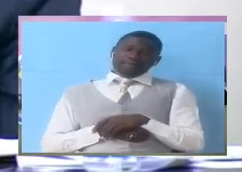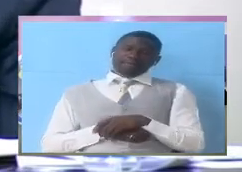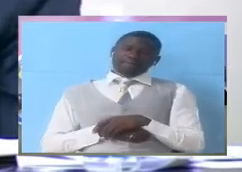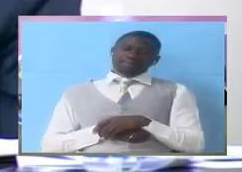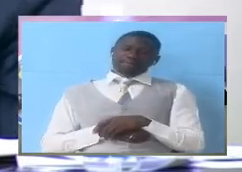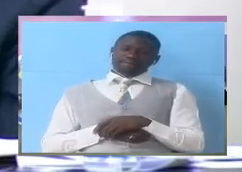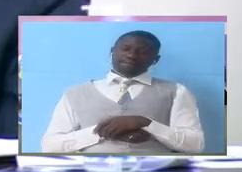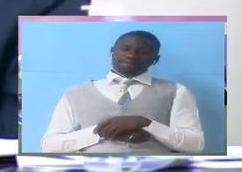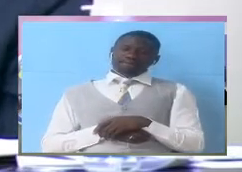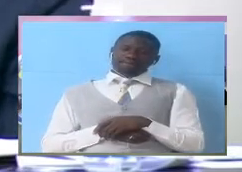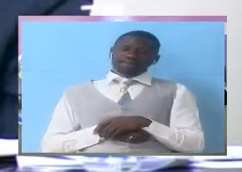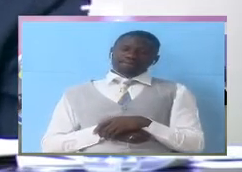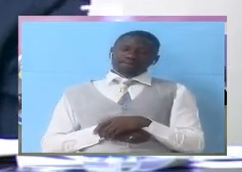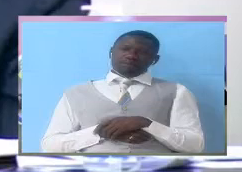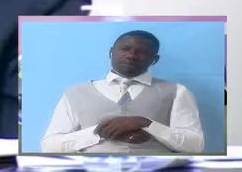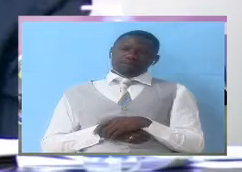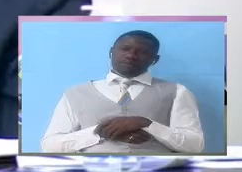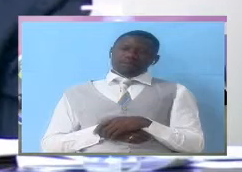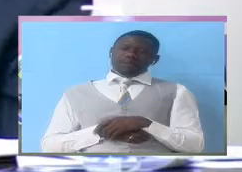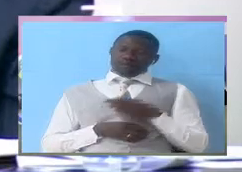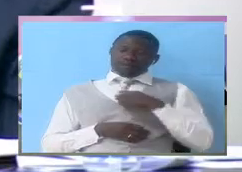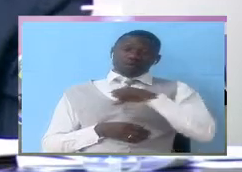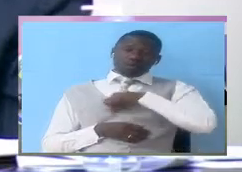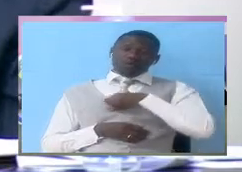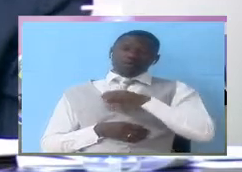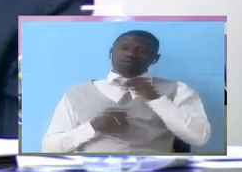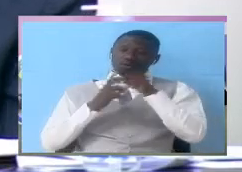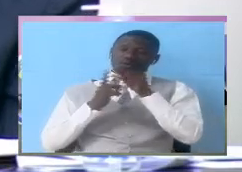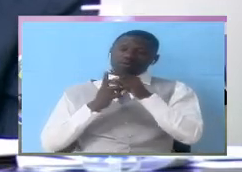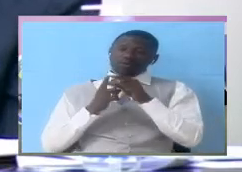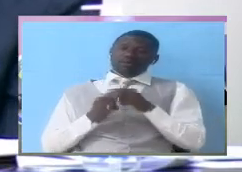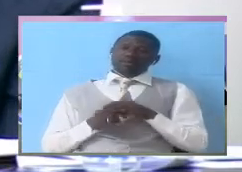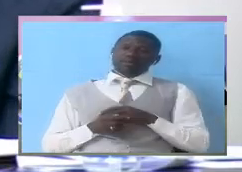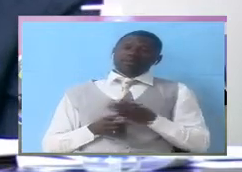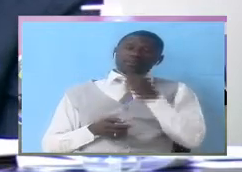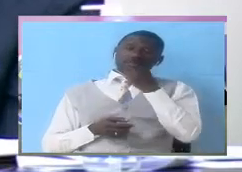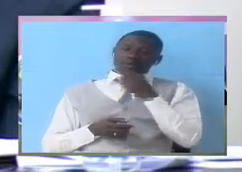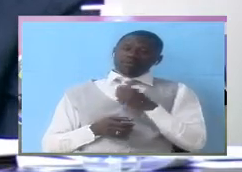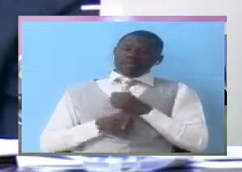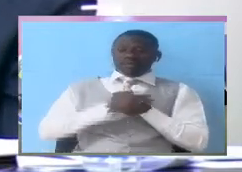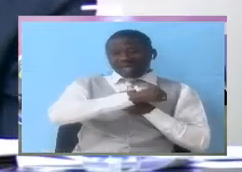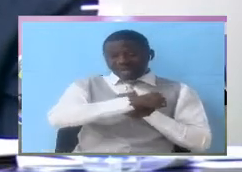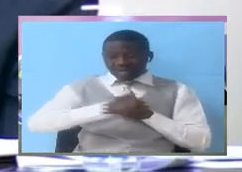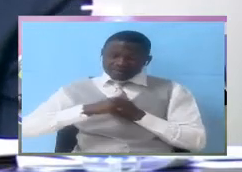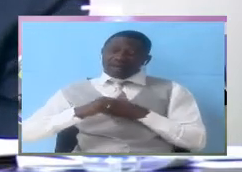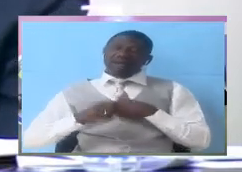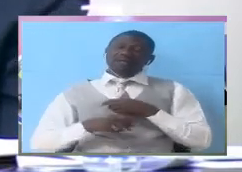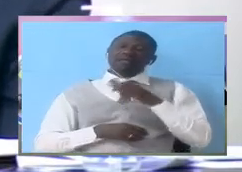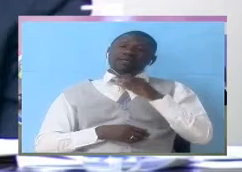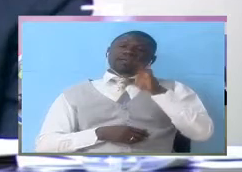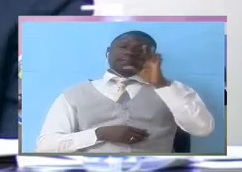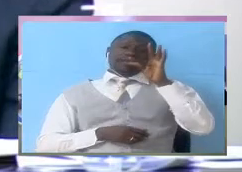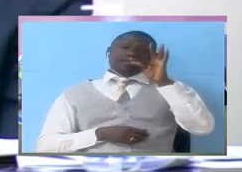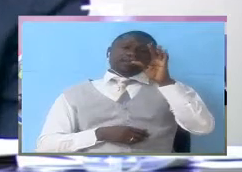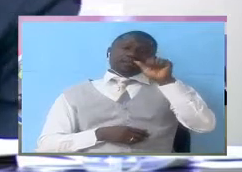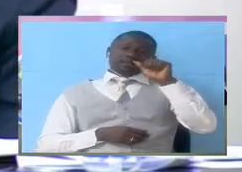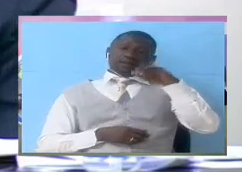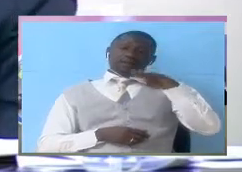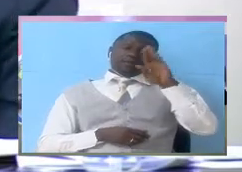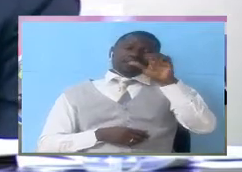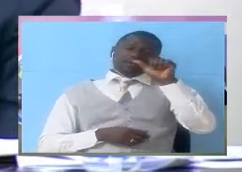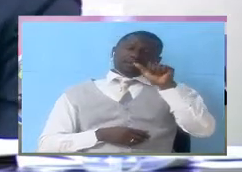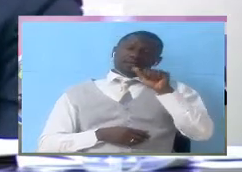sa xalaat. These were your own words. Lolu sa kaddu bopala. You said they were hijacked by Lang Tombong. Can you tell the commission how that happened?